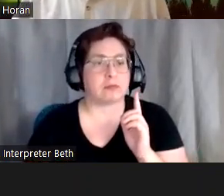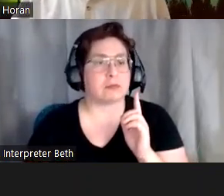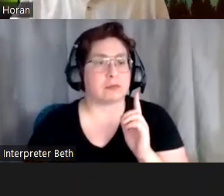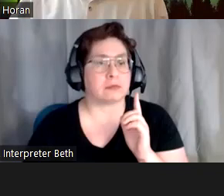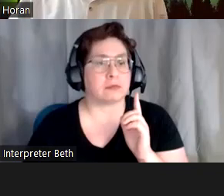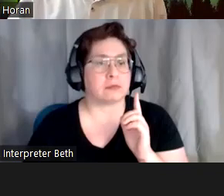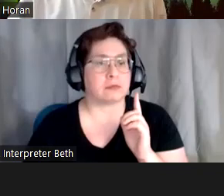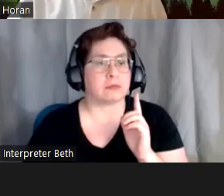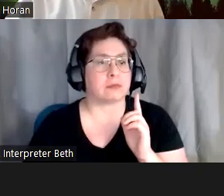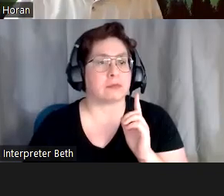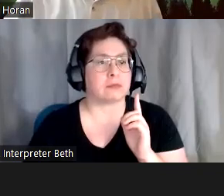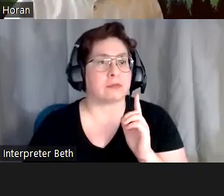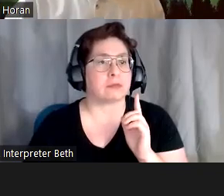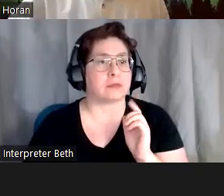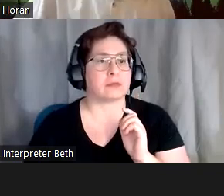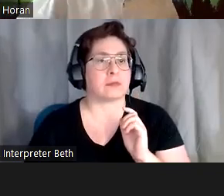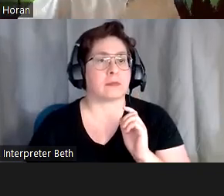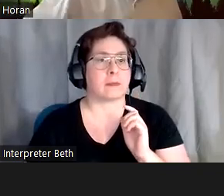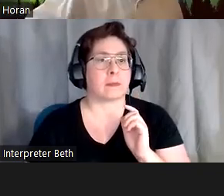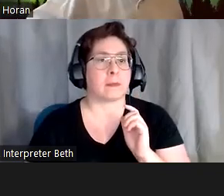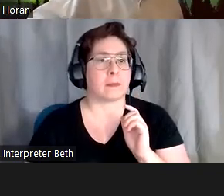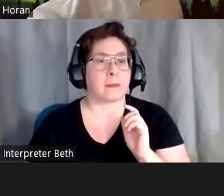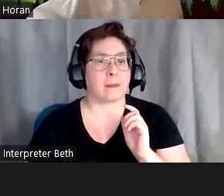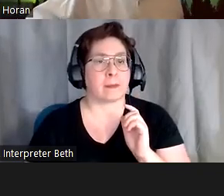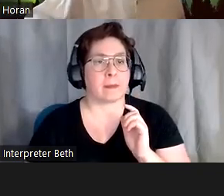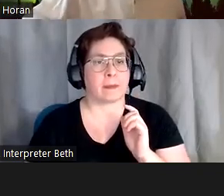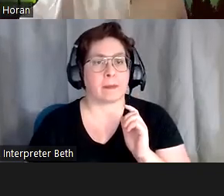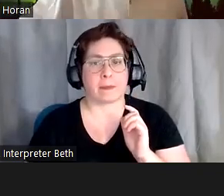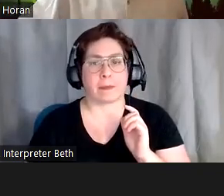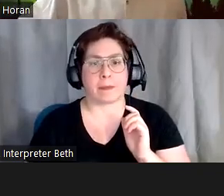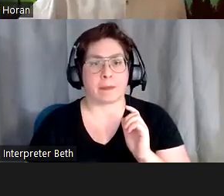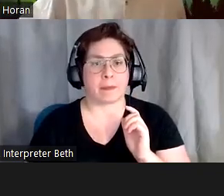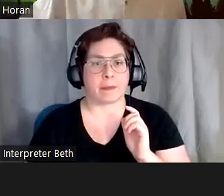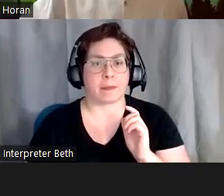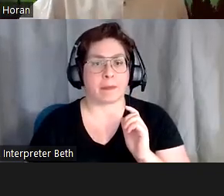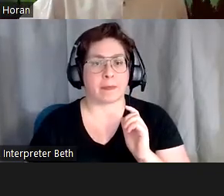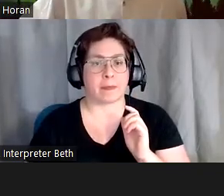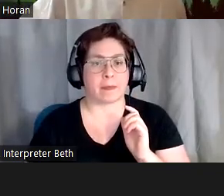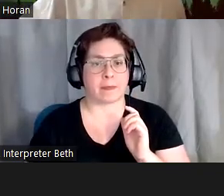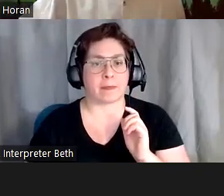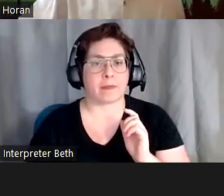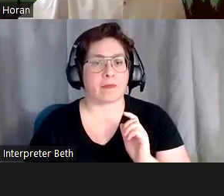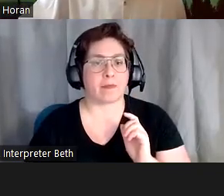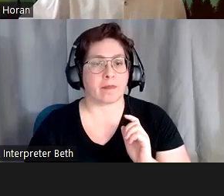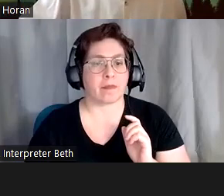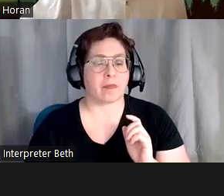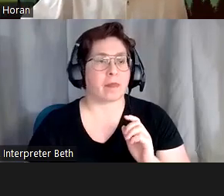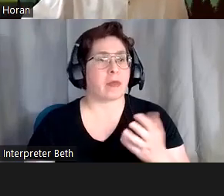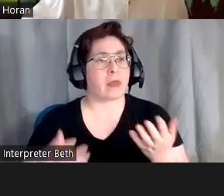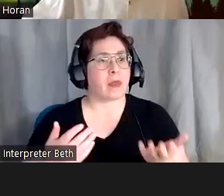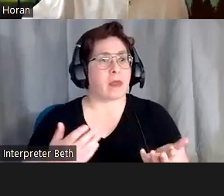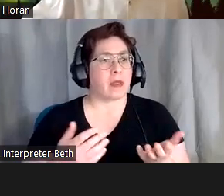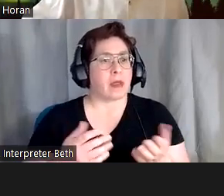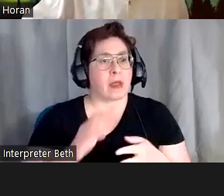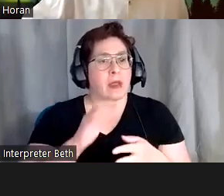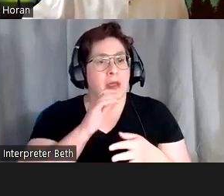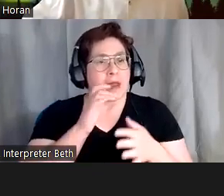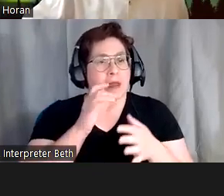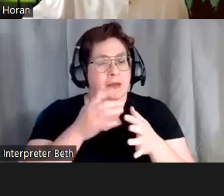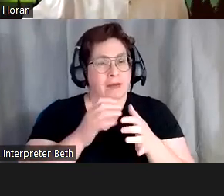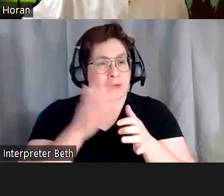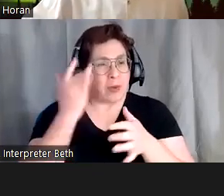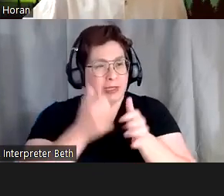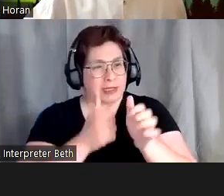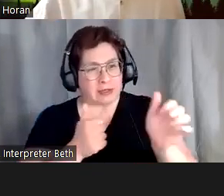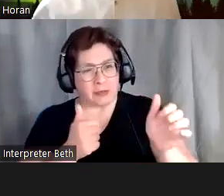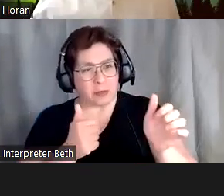species when looking at persisting in place or shifting in space? Yeah, I don't think you have to necessarily shy away from it. I think we